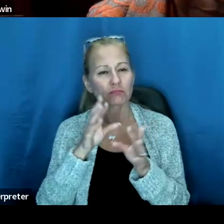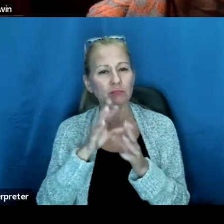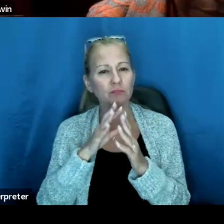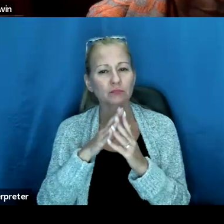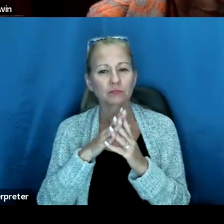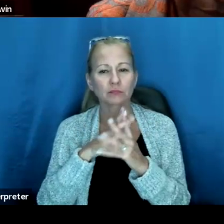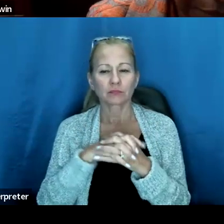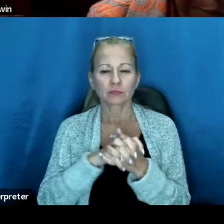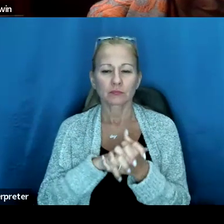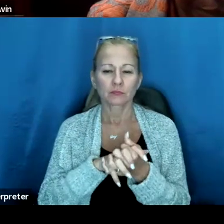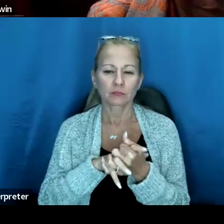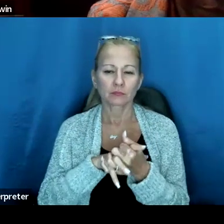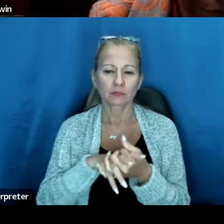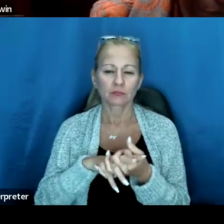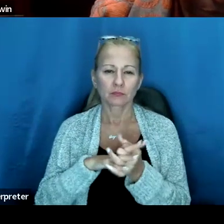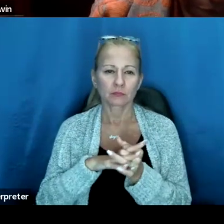very